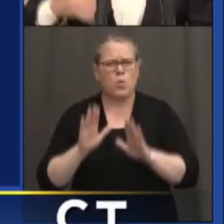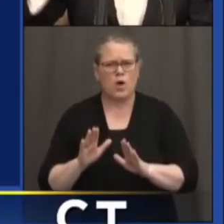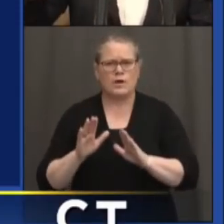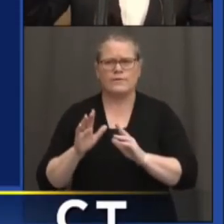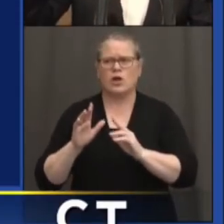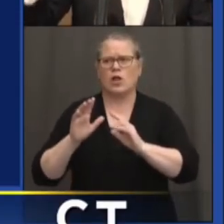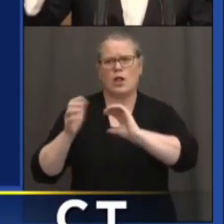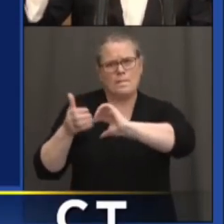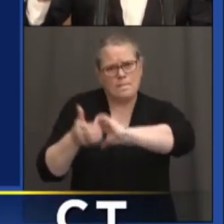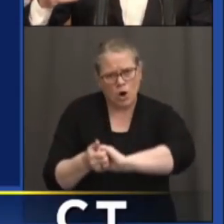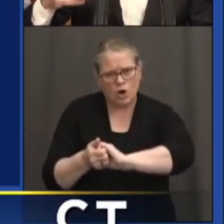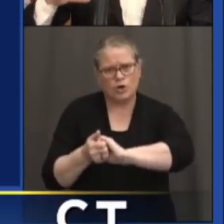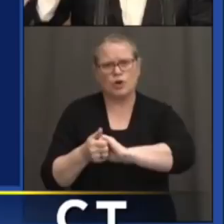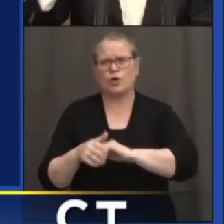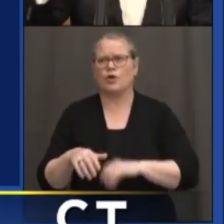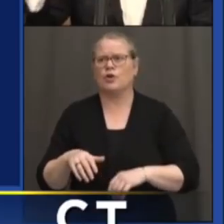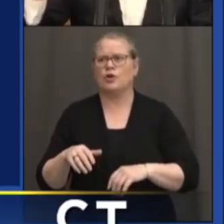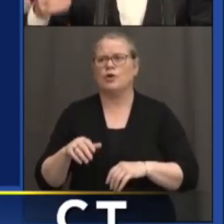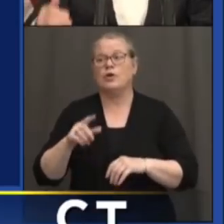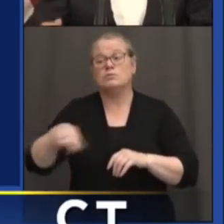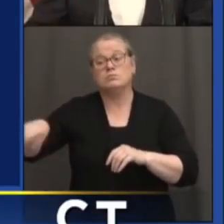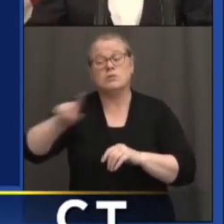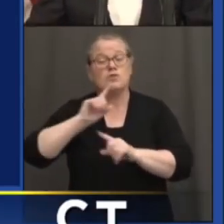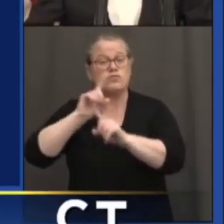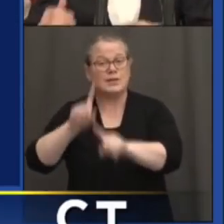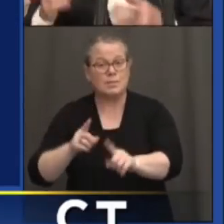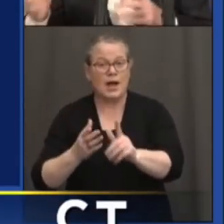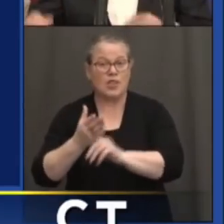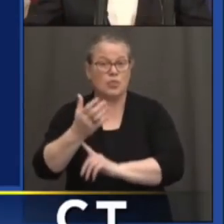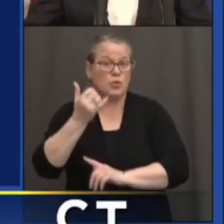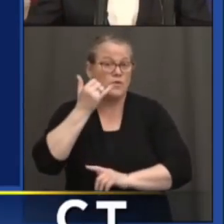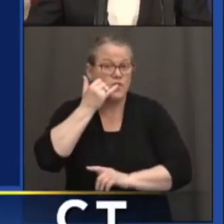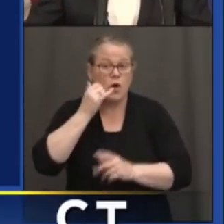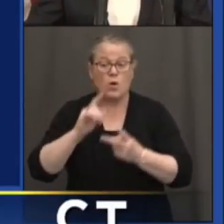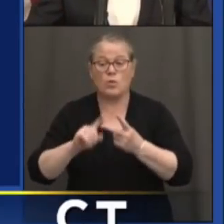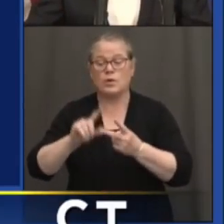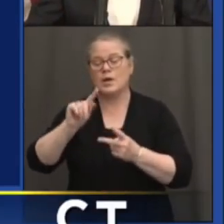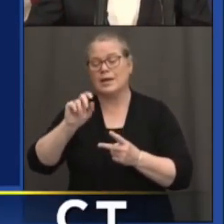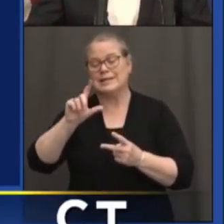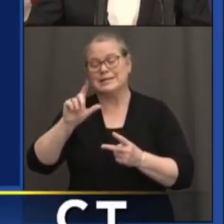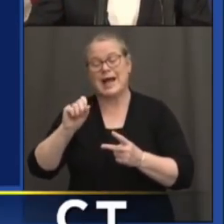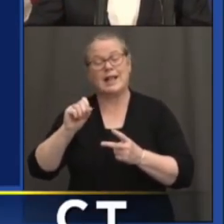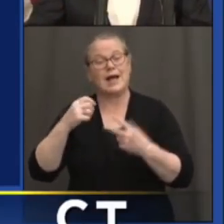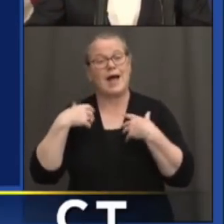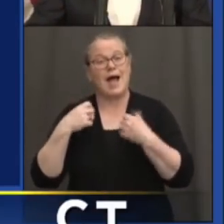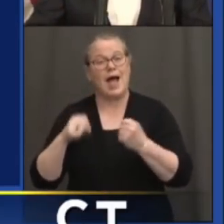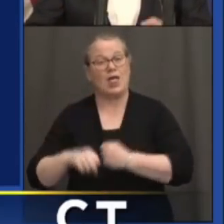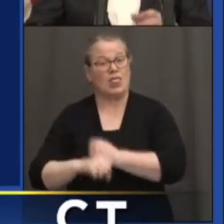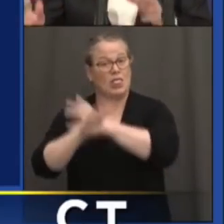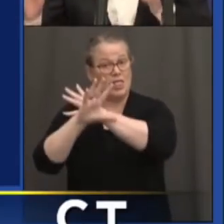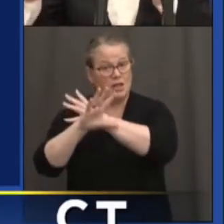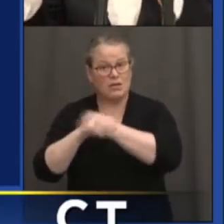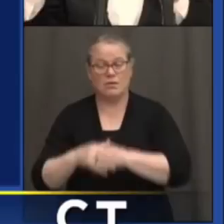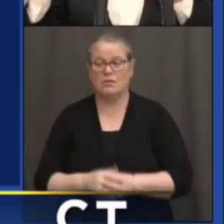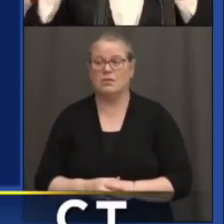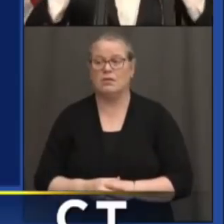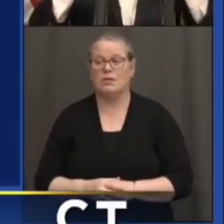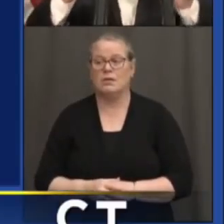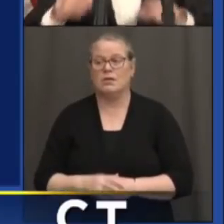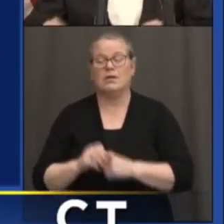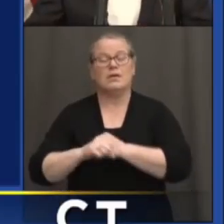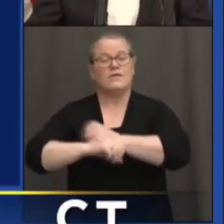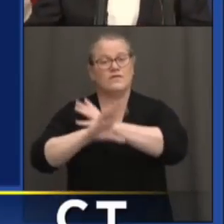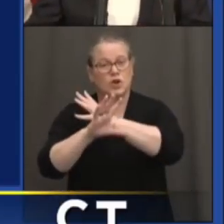they respond by phone, they respond by telehealth and virtual recovery supports. We also have, I think it's